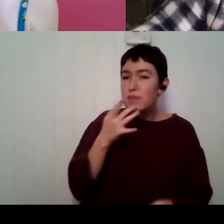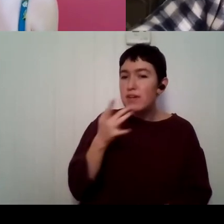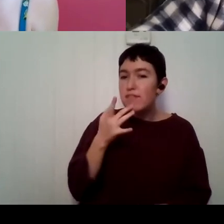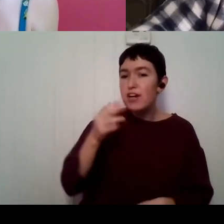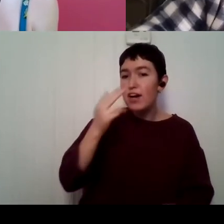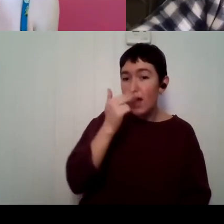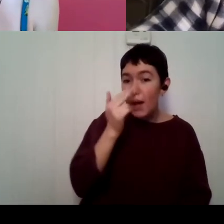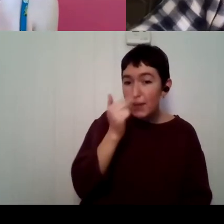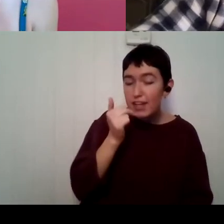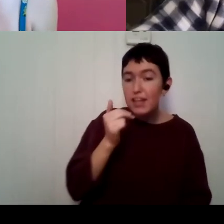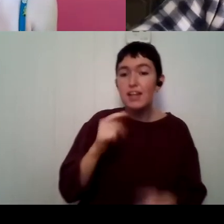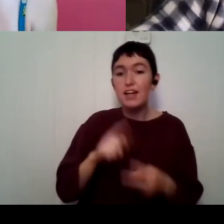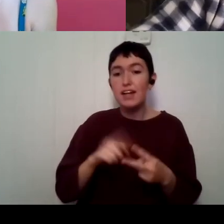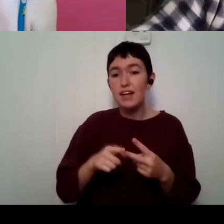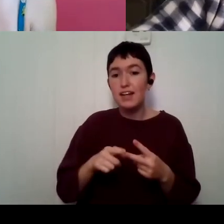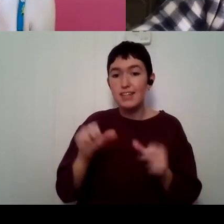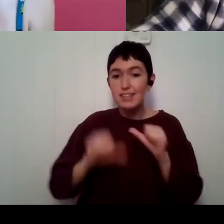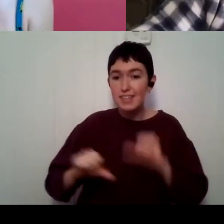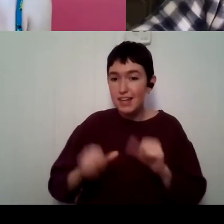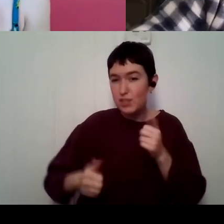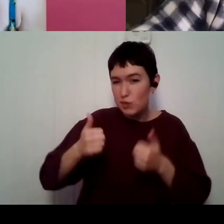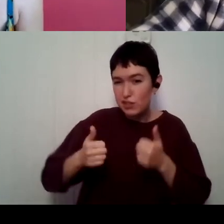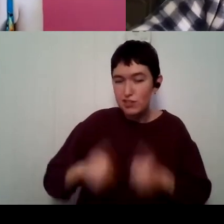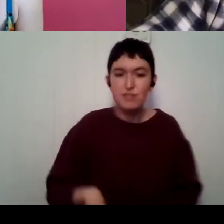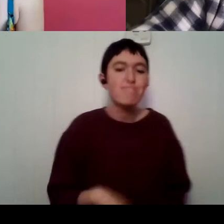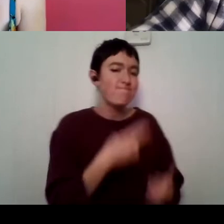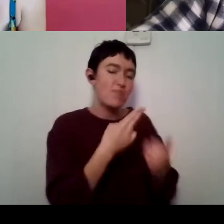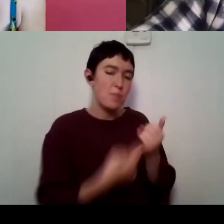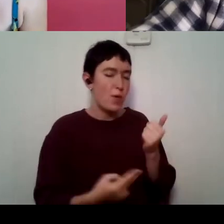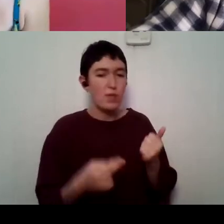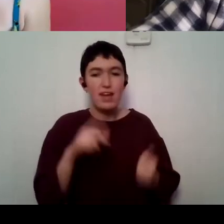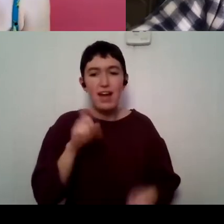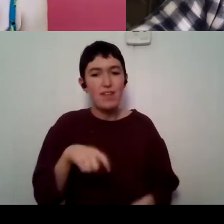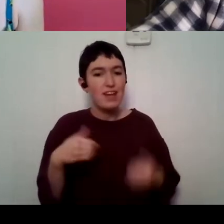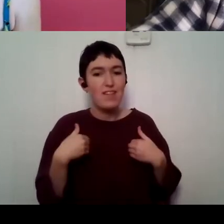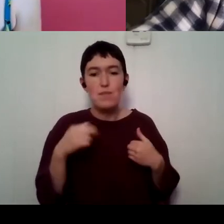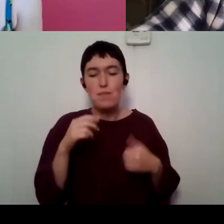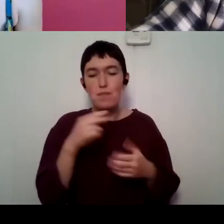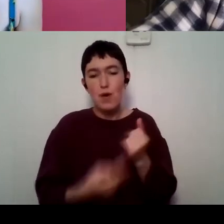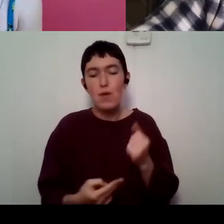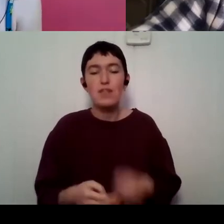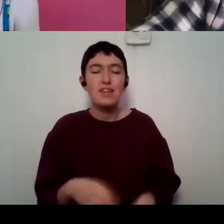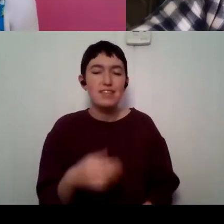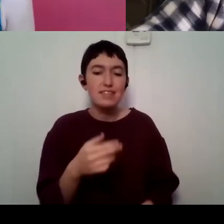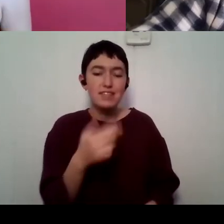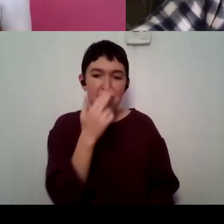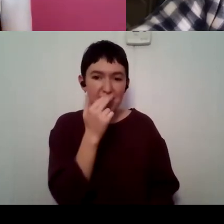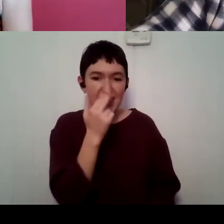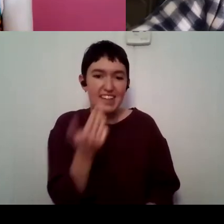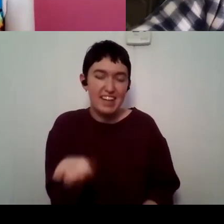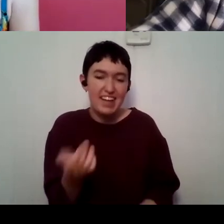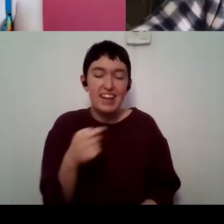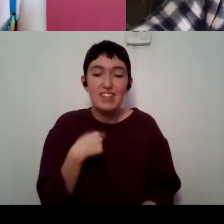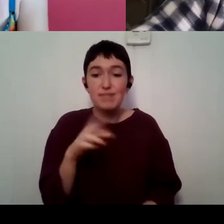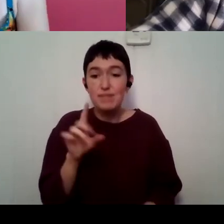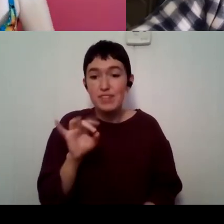could do one without the other. Both. Honestly. Yeah. No, but it's a good question. Well, I get asked to do, it's funny. I did a TV